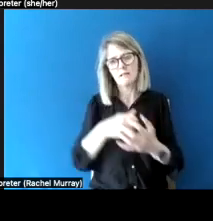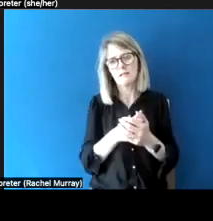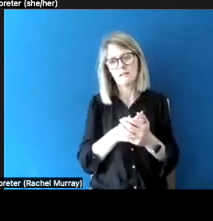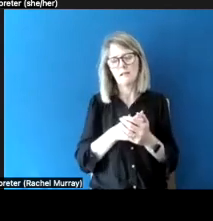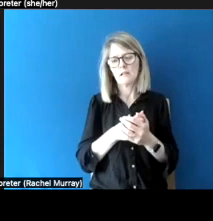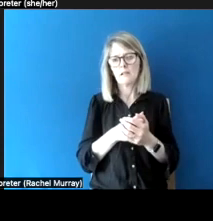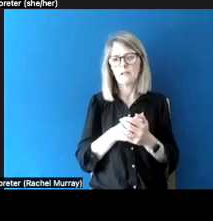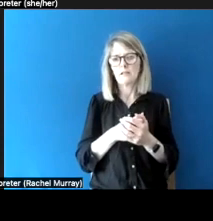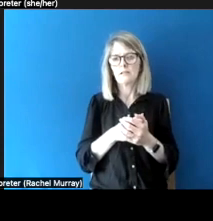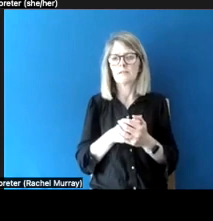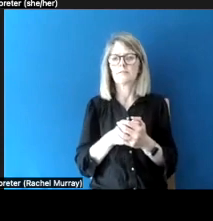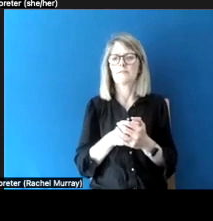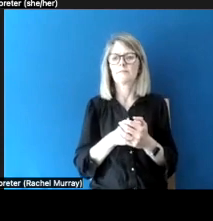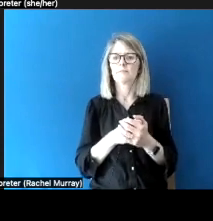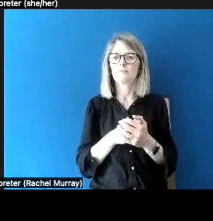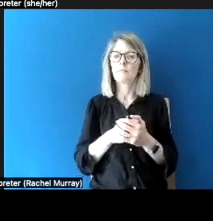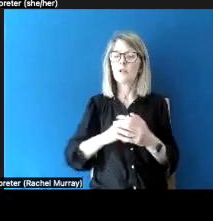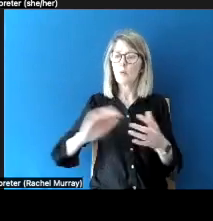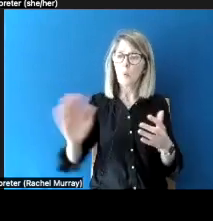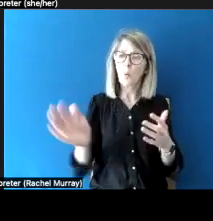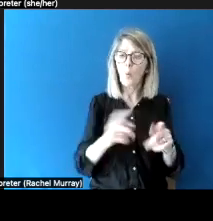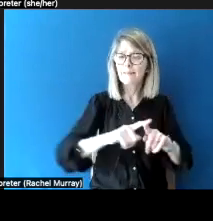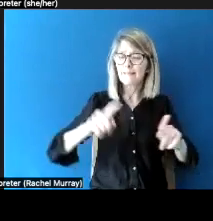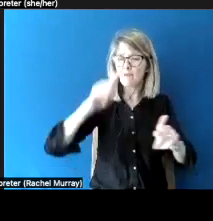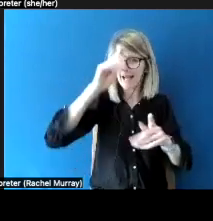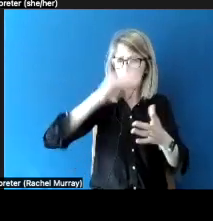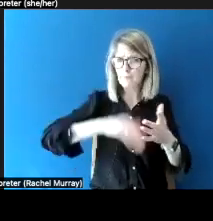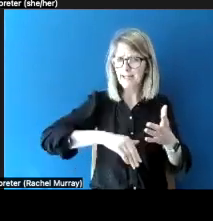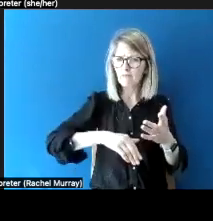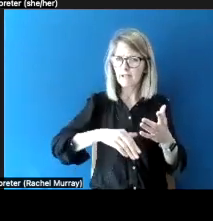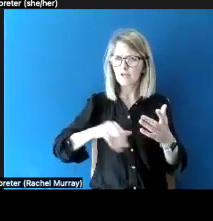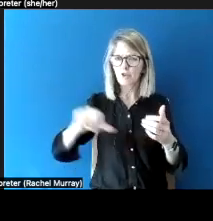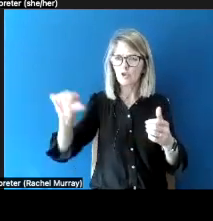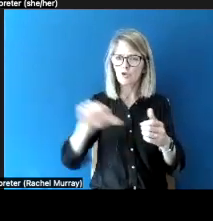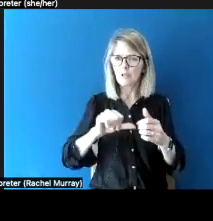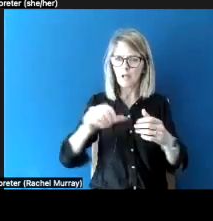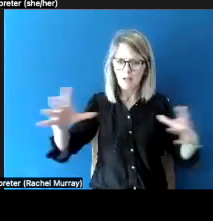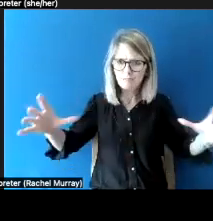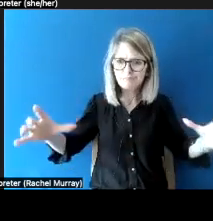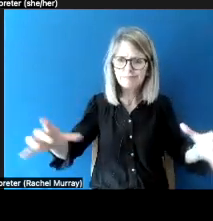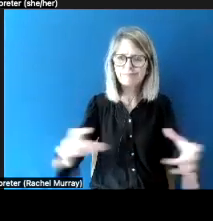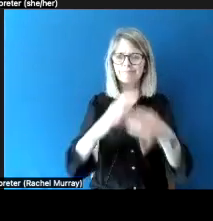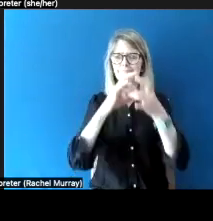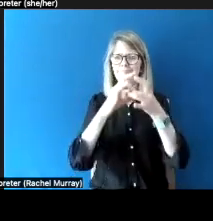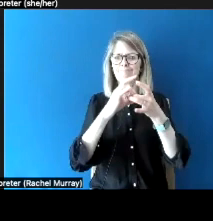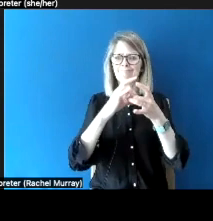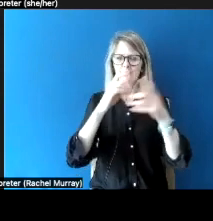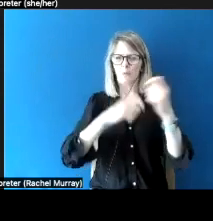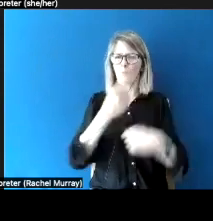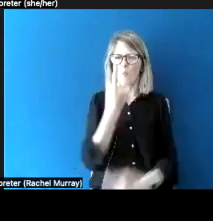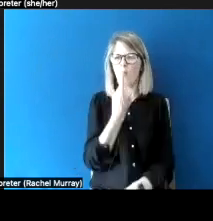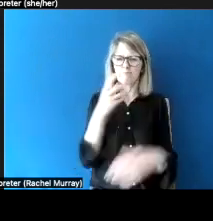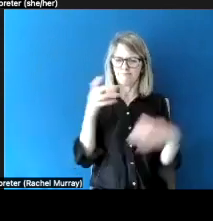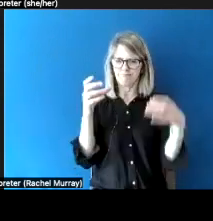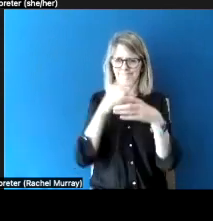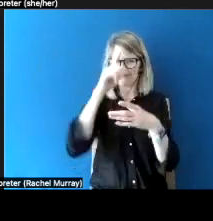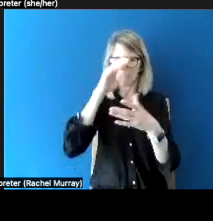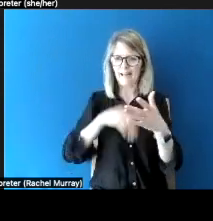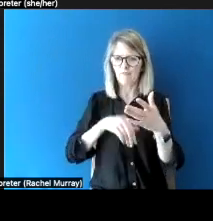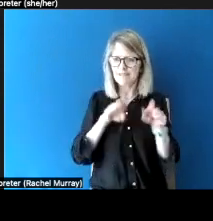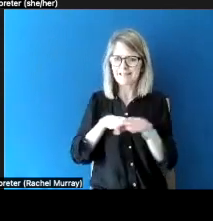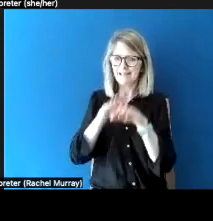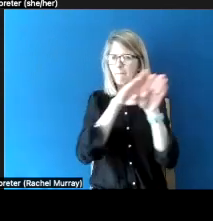collapse all these different experiences of Anglicanism into one and say they're all one and the same. Just